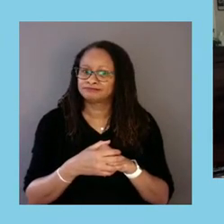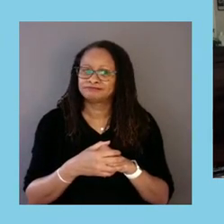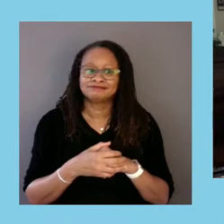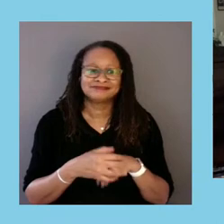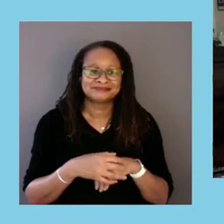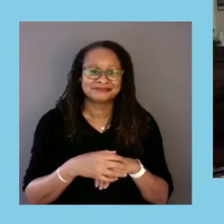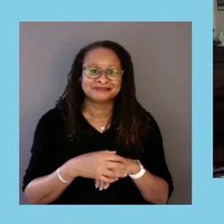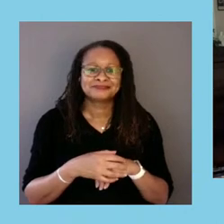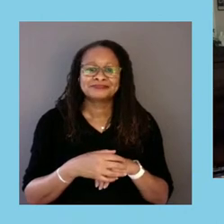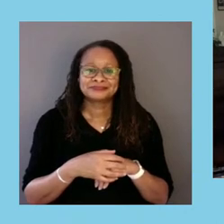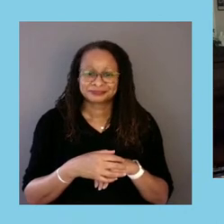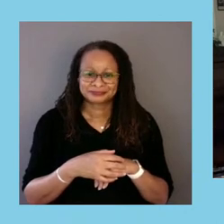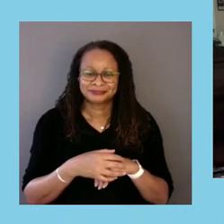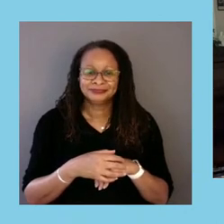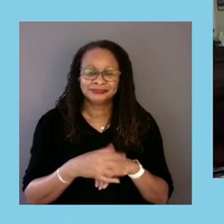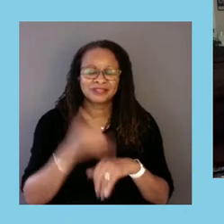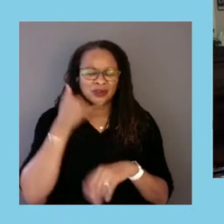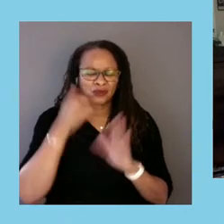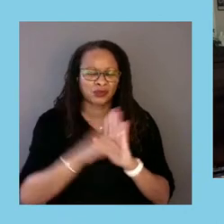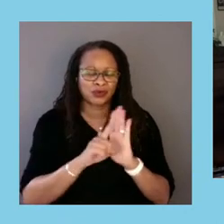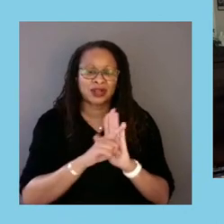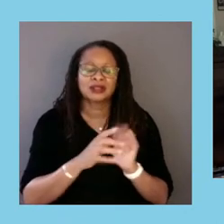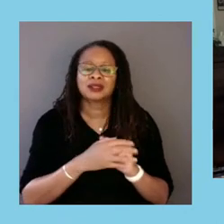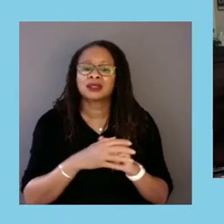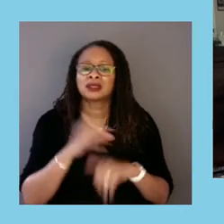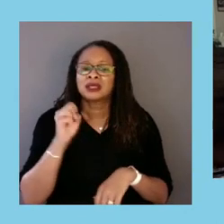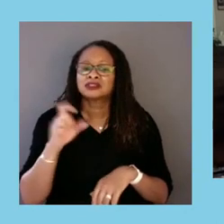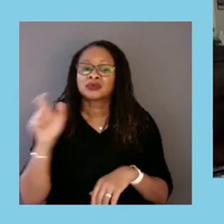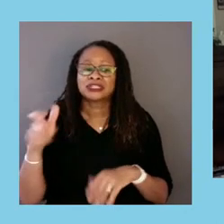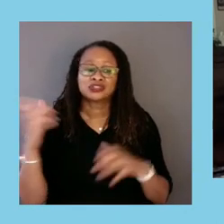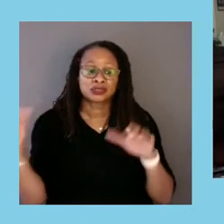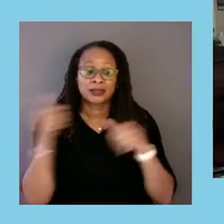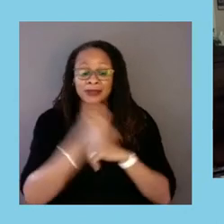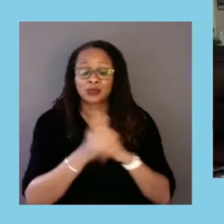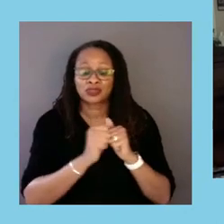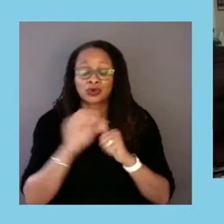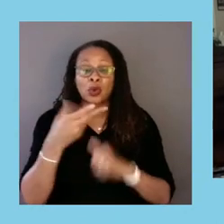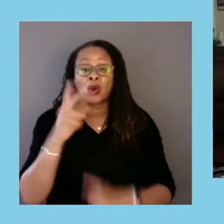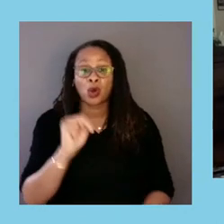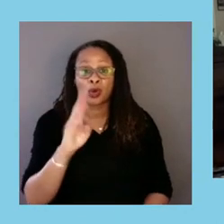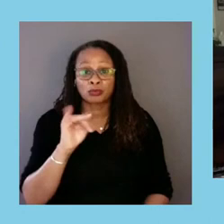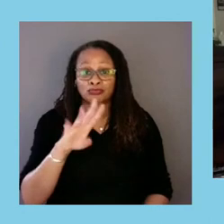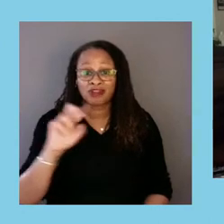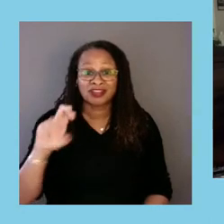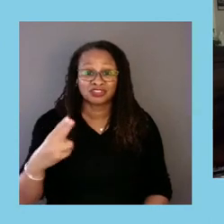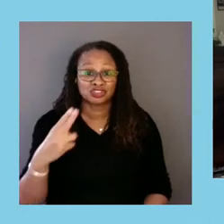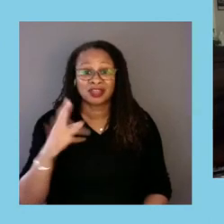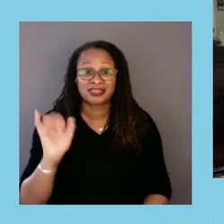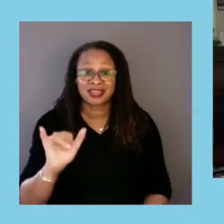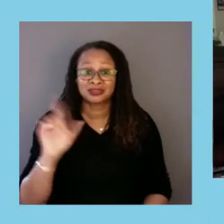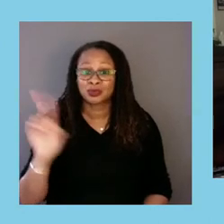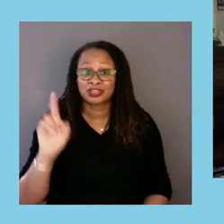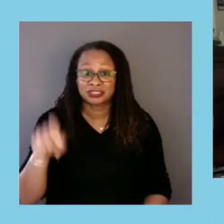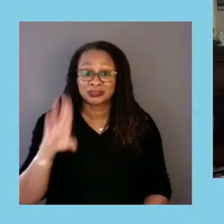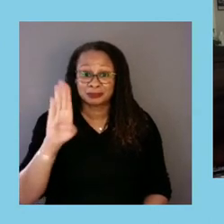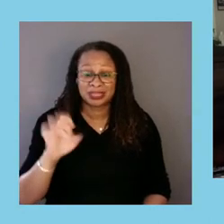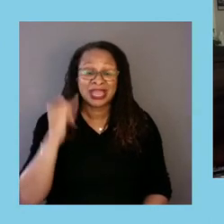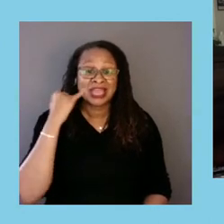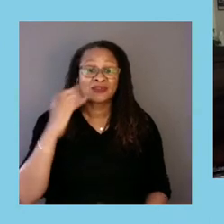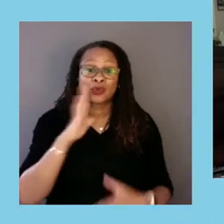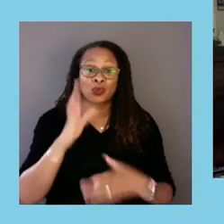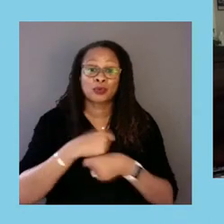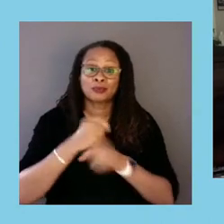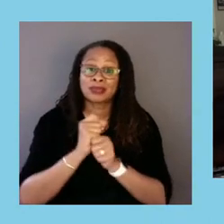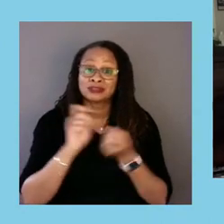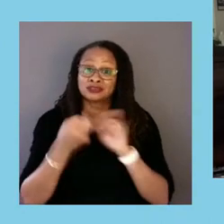with your own branch is where it has to come into. Yeah, that's where it has to be. So I think that's where, you know, if we're going to make these changes, it has to, and we're talking about